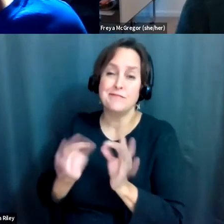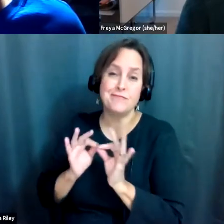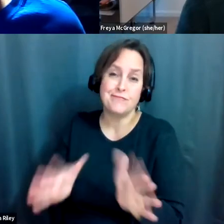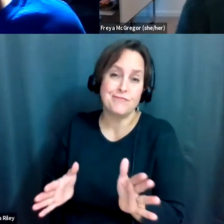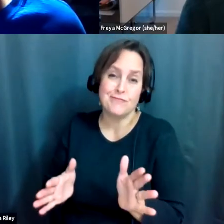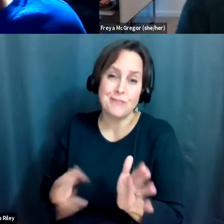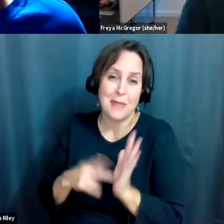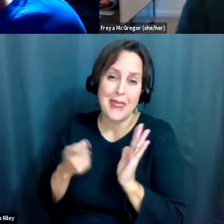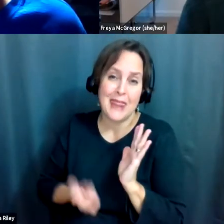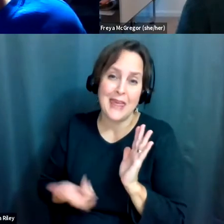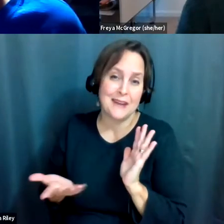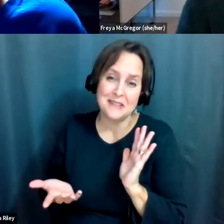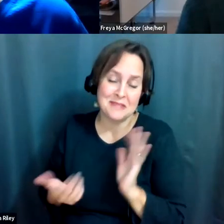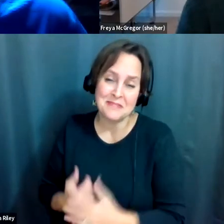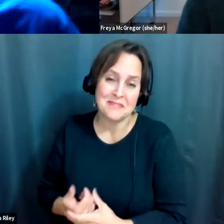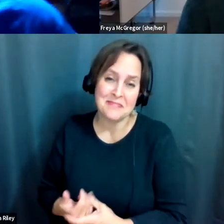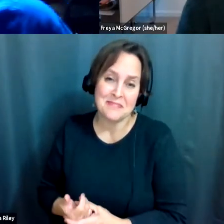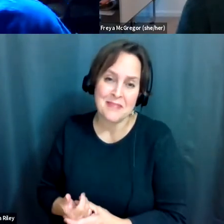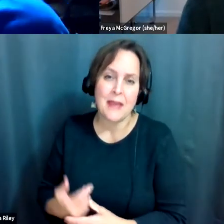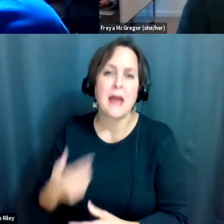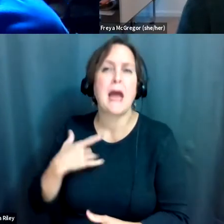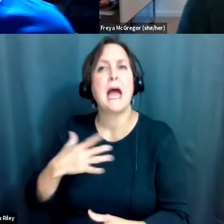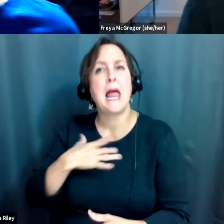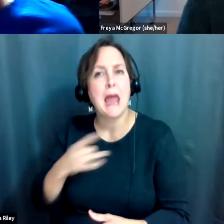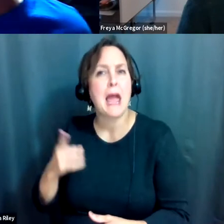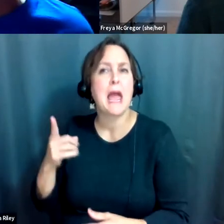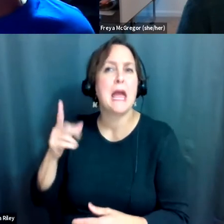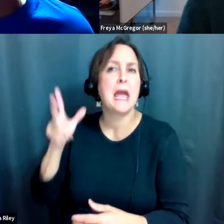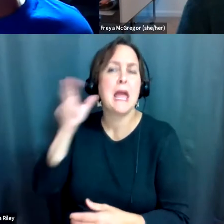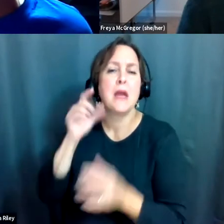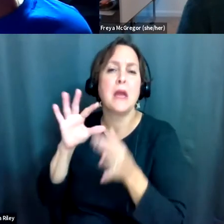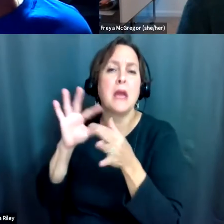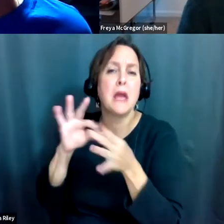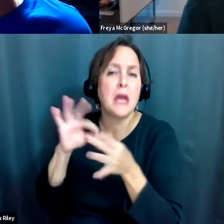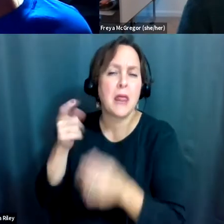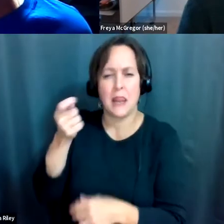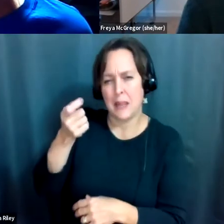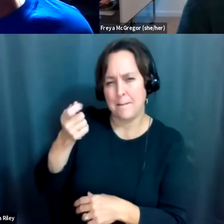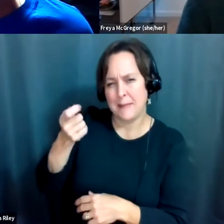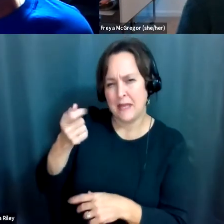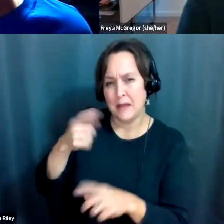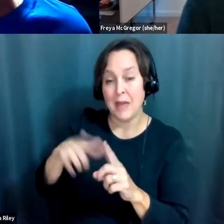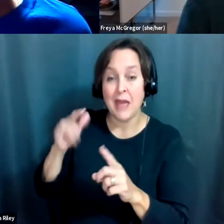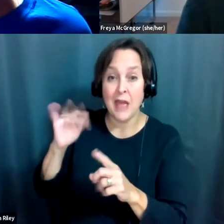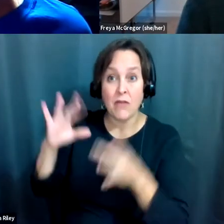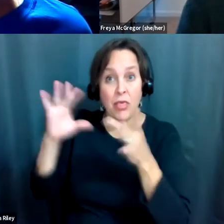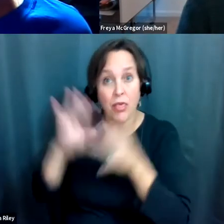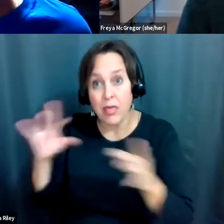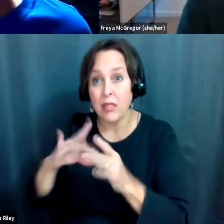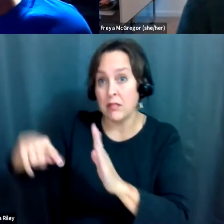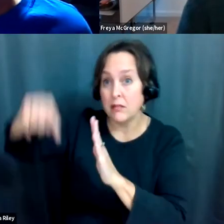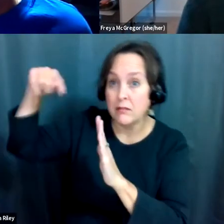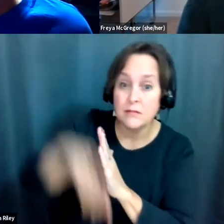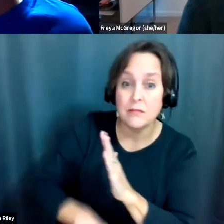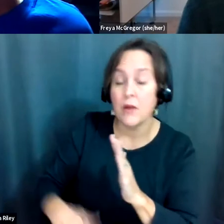me. Um, I, I like to hear about it a little bit, but if you go, if you spend too much time describing,